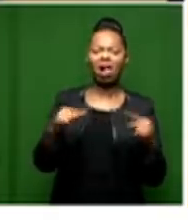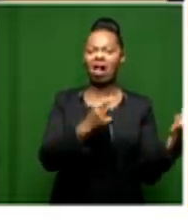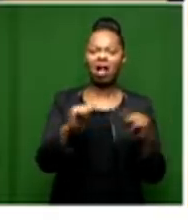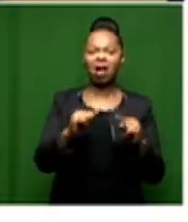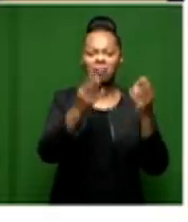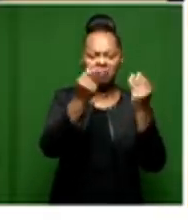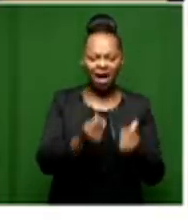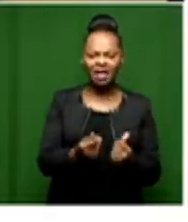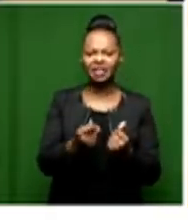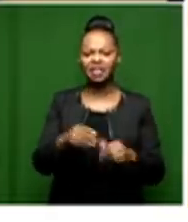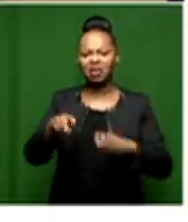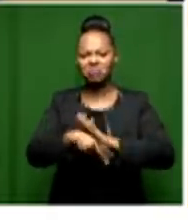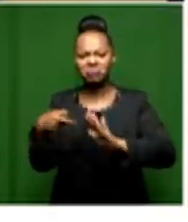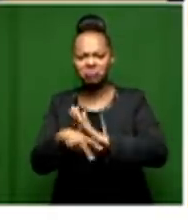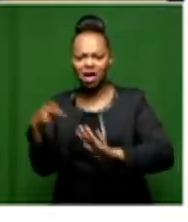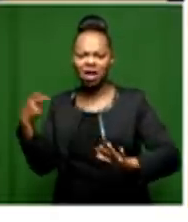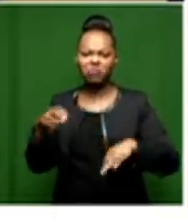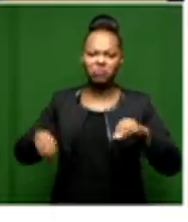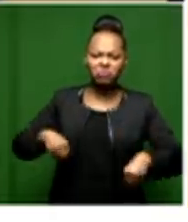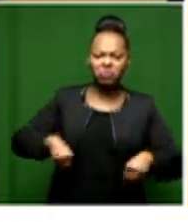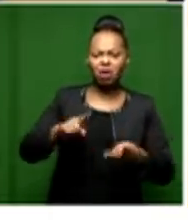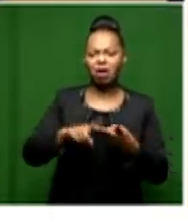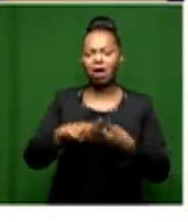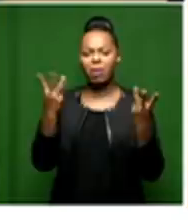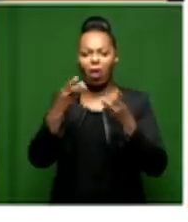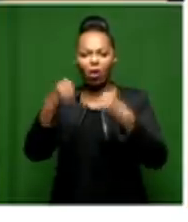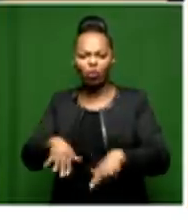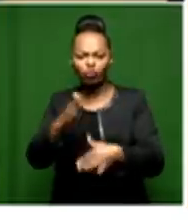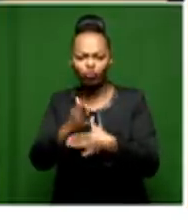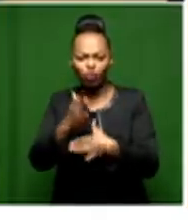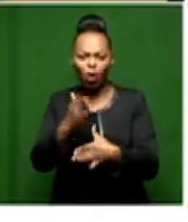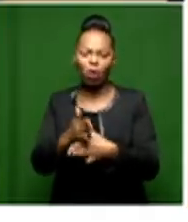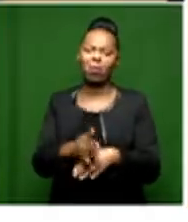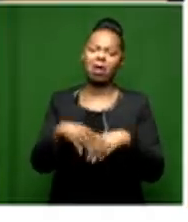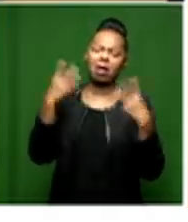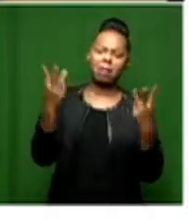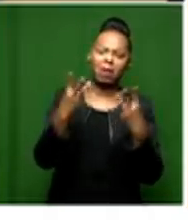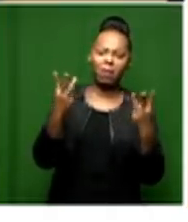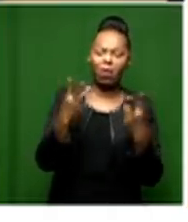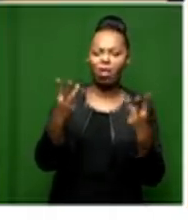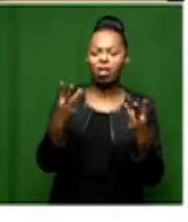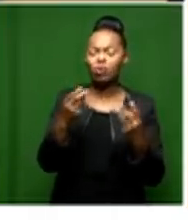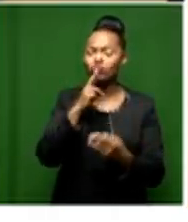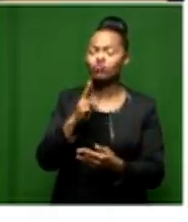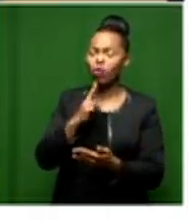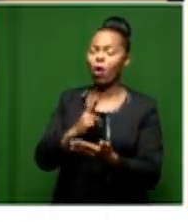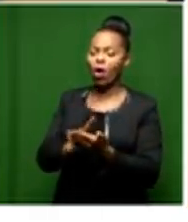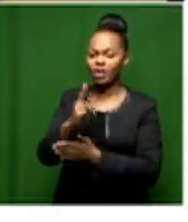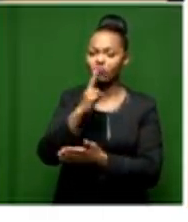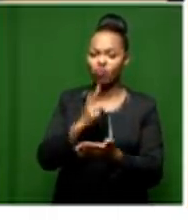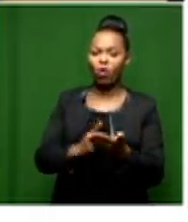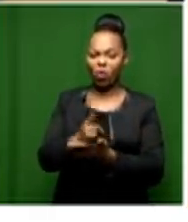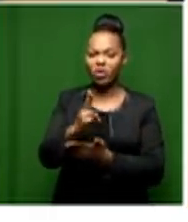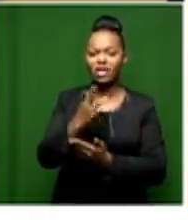promises that never came through, the amount of people that have lost their jobs, the amount of people that, to be honest, actually